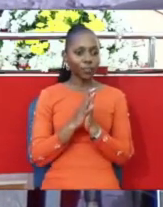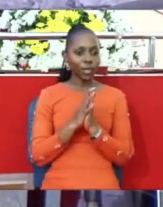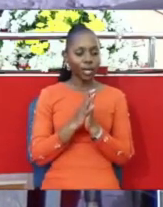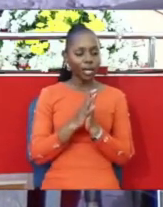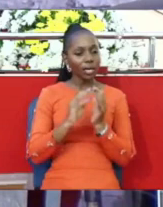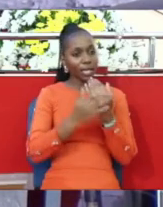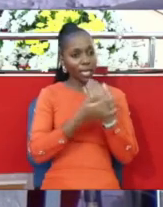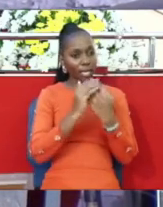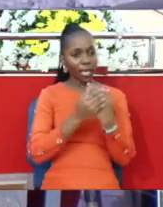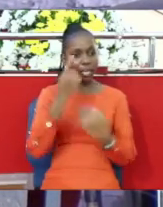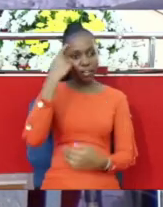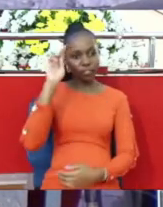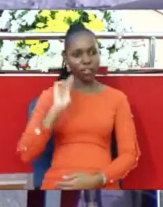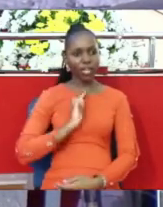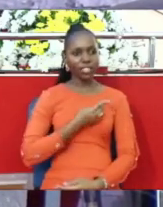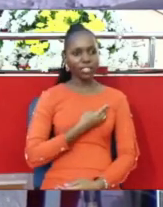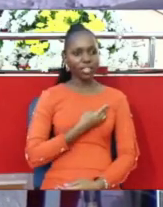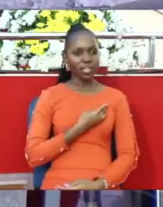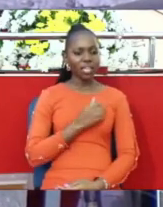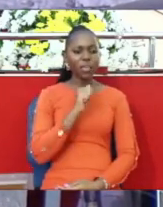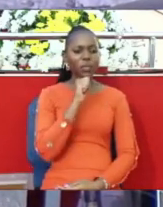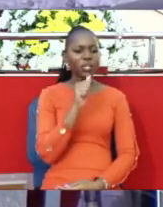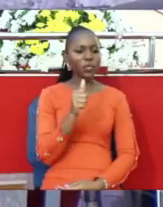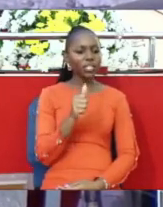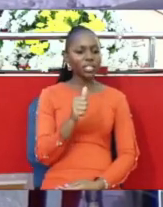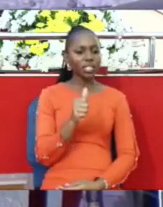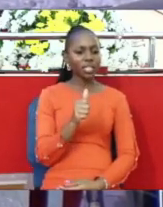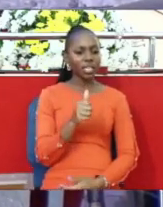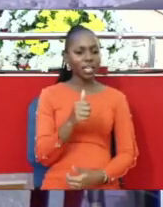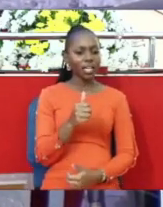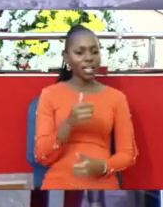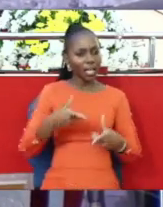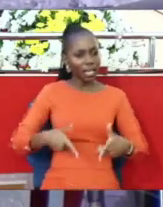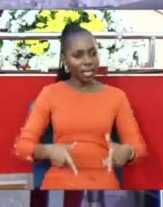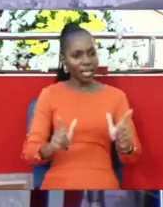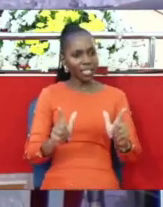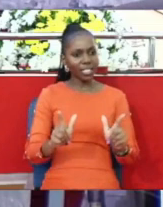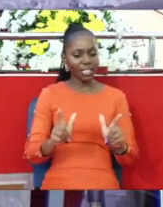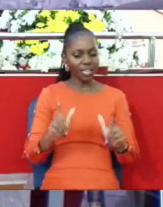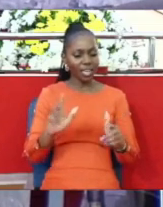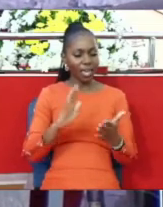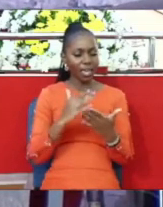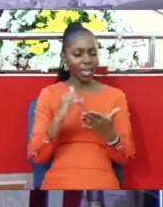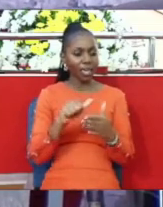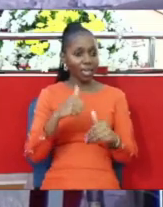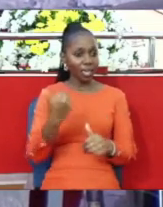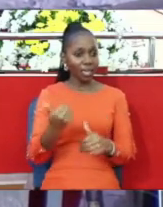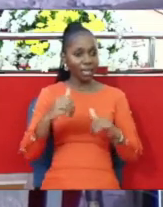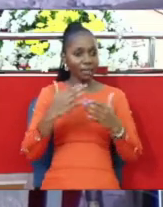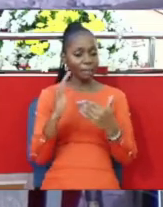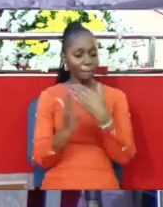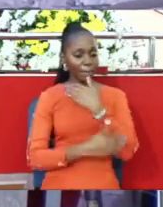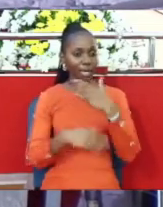not allow. Hata kubali. Listen to what David says. Hebu sikiza ambayo David anasema. I was a small boy. Nilikuwa mtoto mchanga. But now I'm